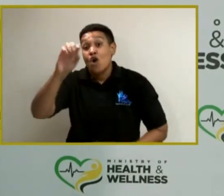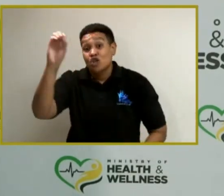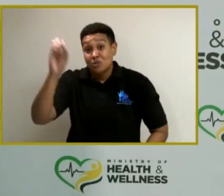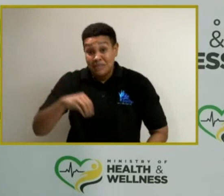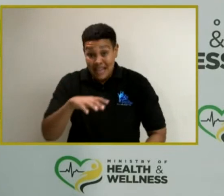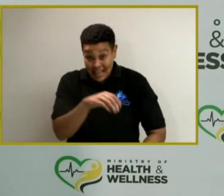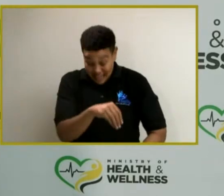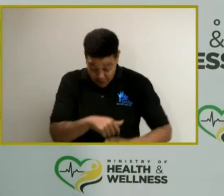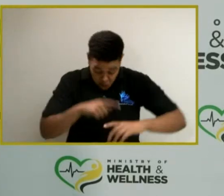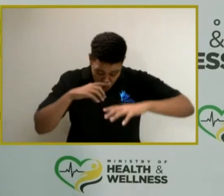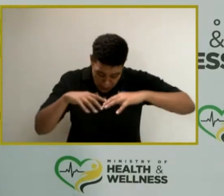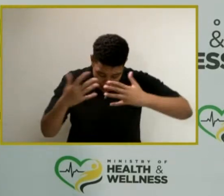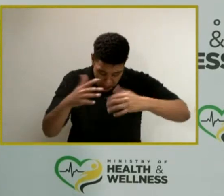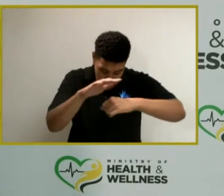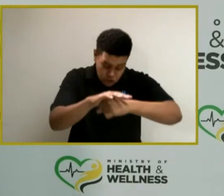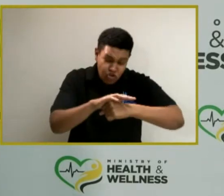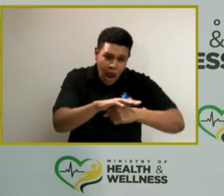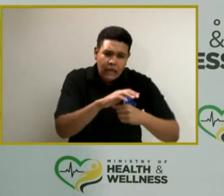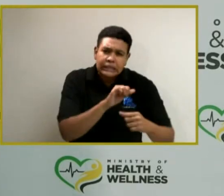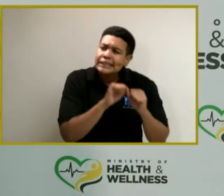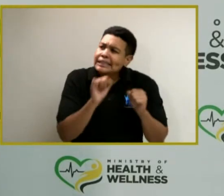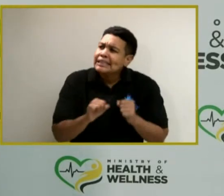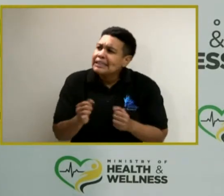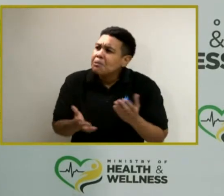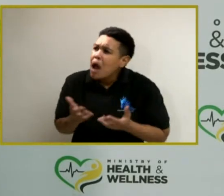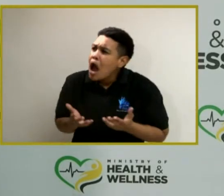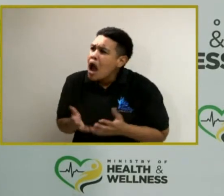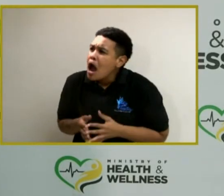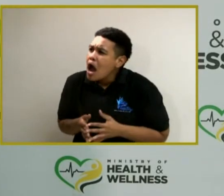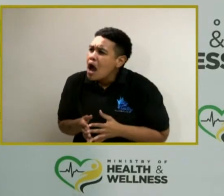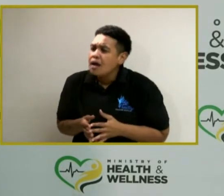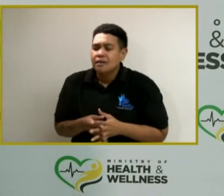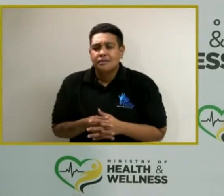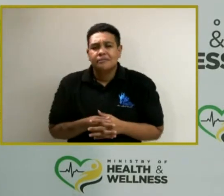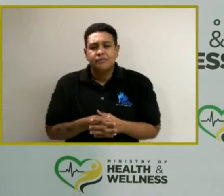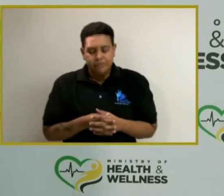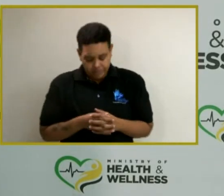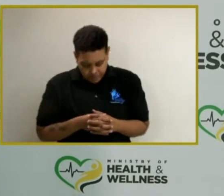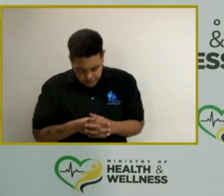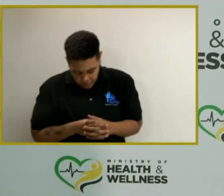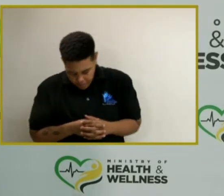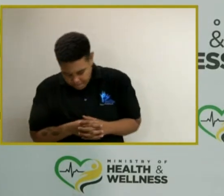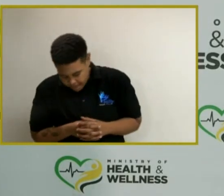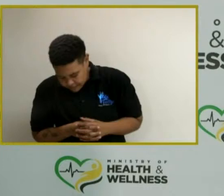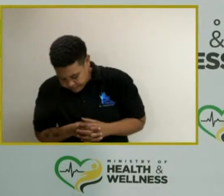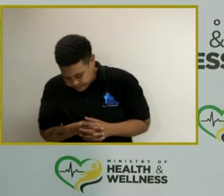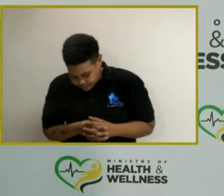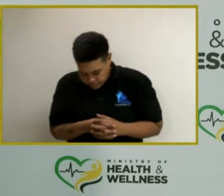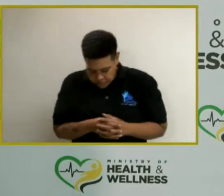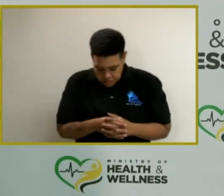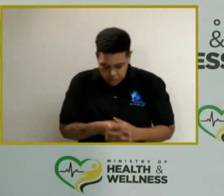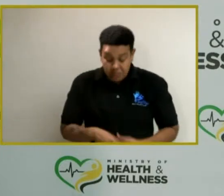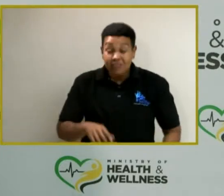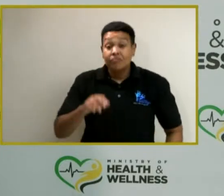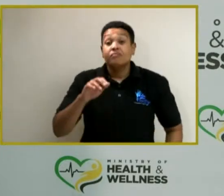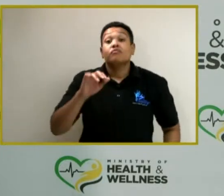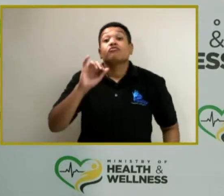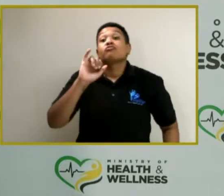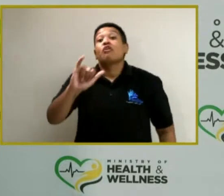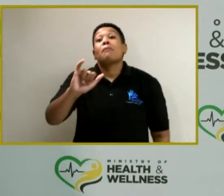it places a lot of stress on the system. The remainder are over 85%